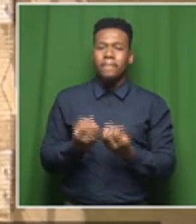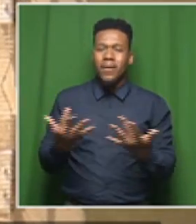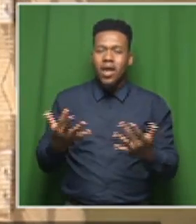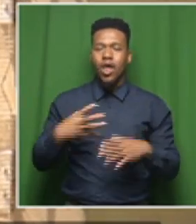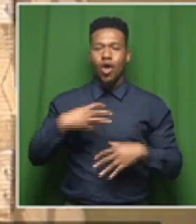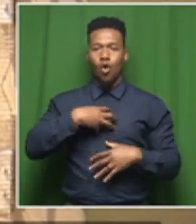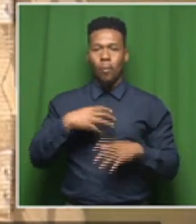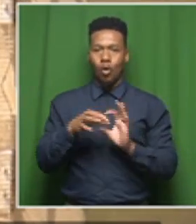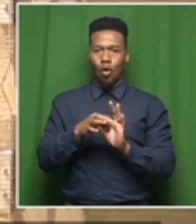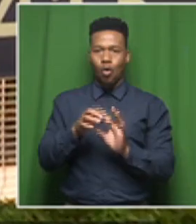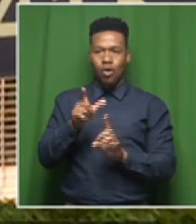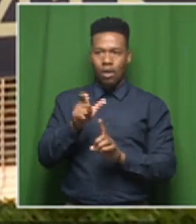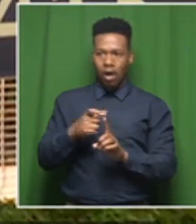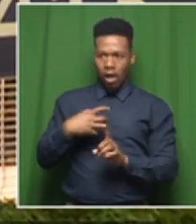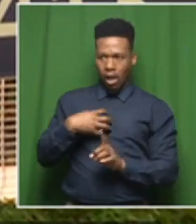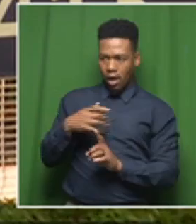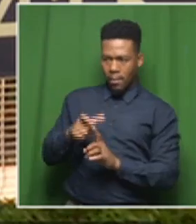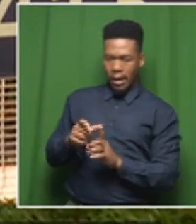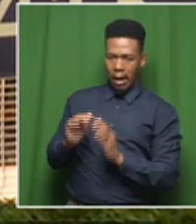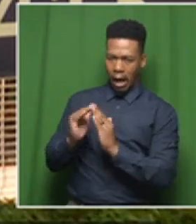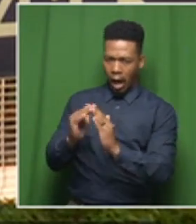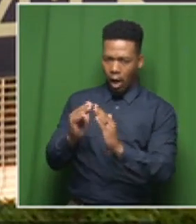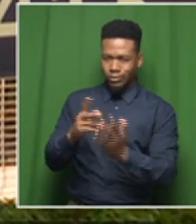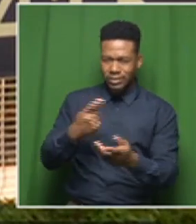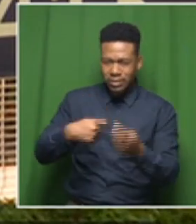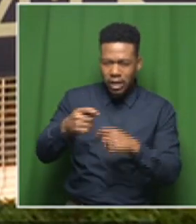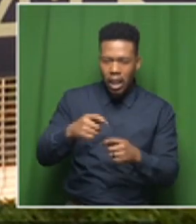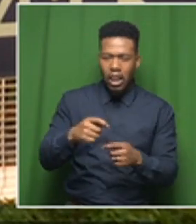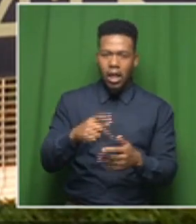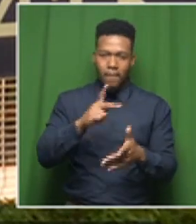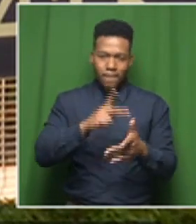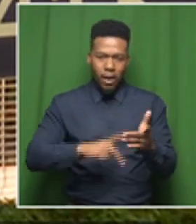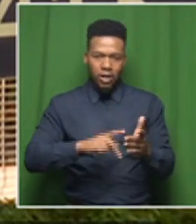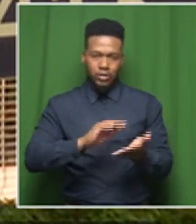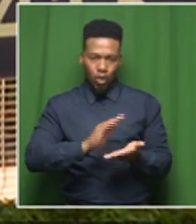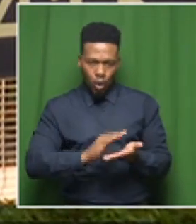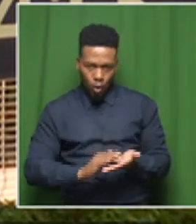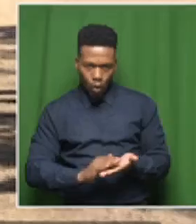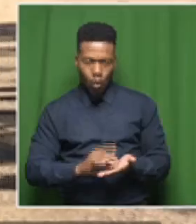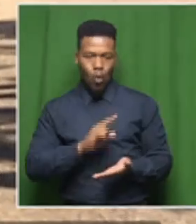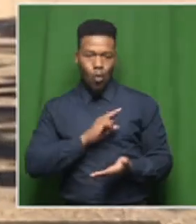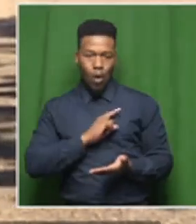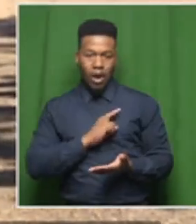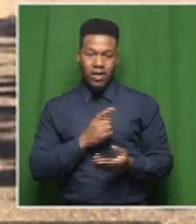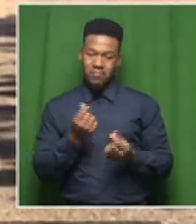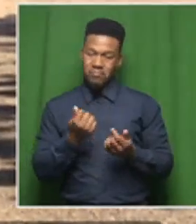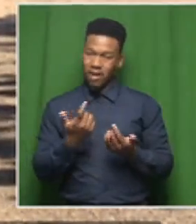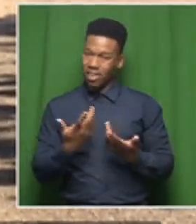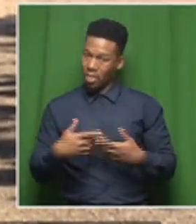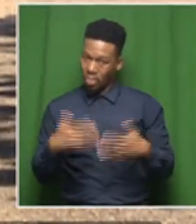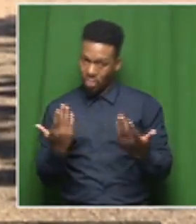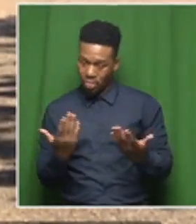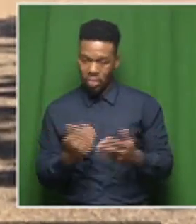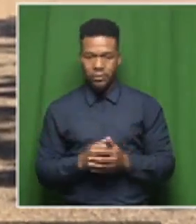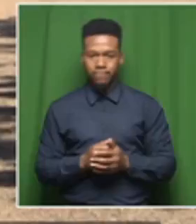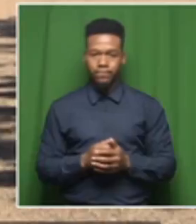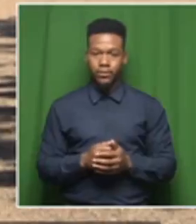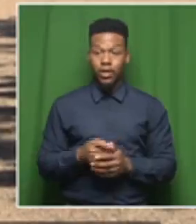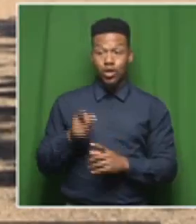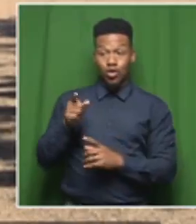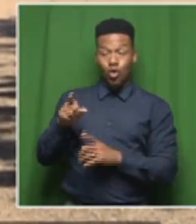homeowners, inducing them to sell their properties or downgrade as the upkeep has become unaffordable. At Home Realty's managing